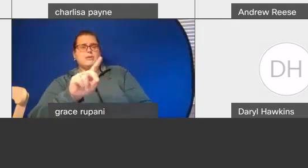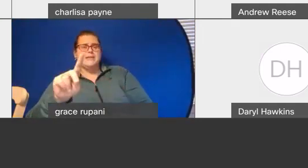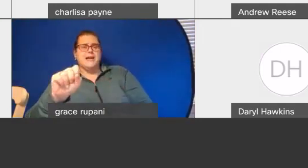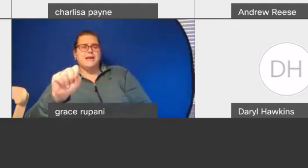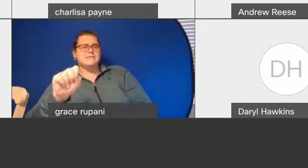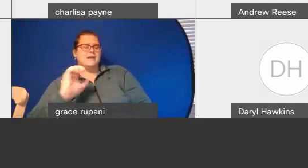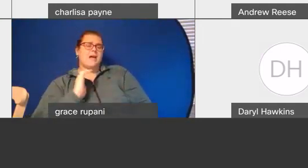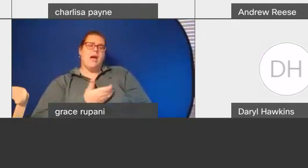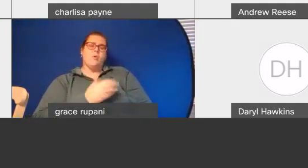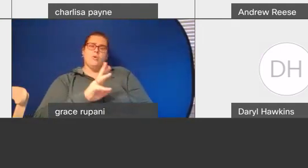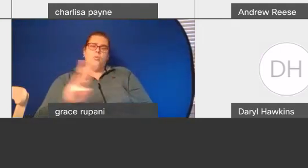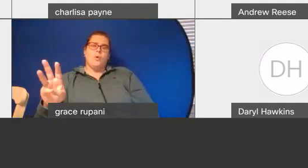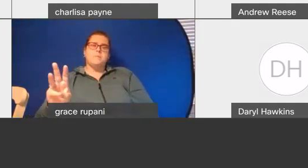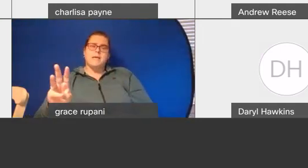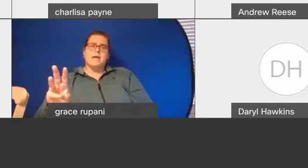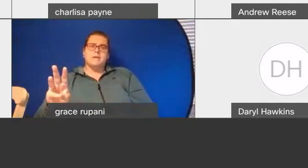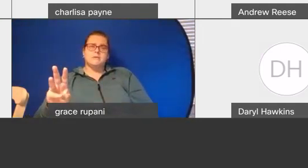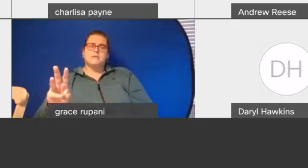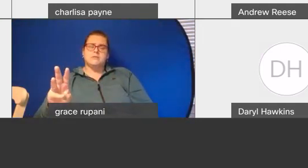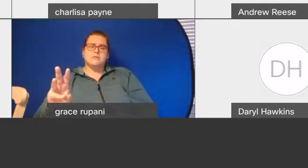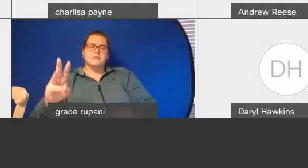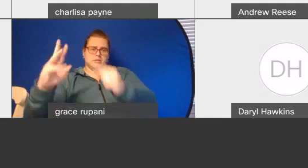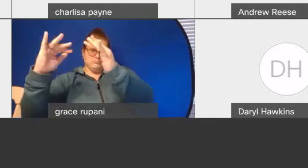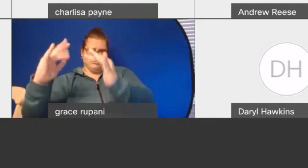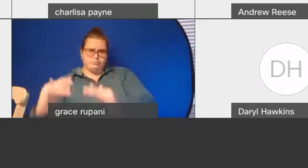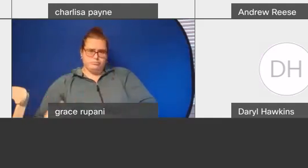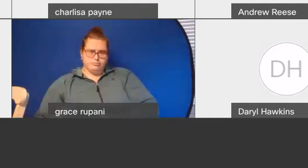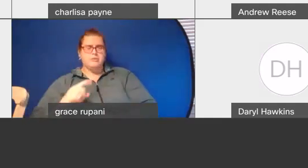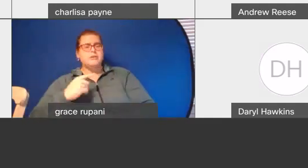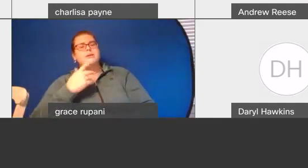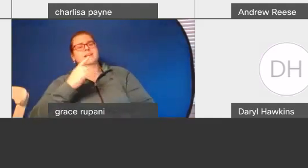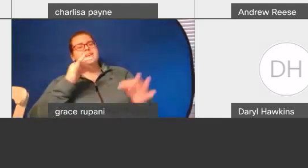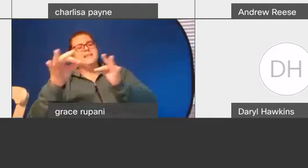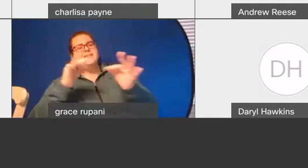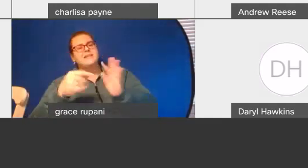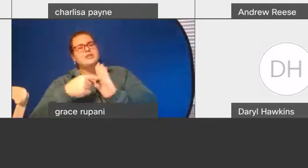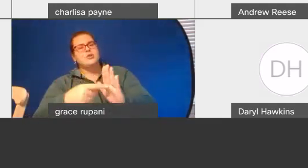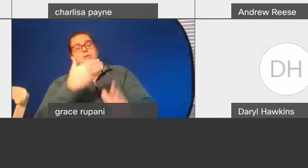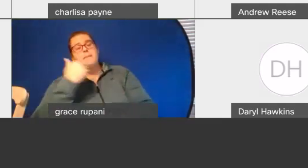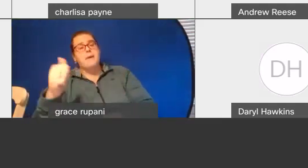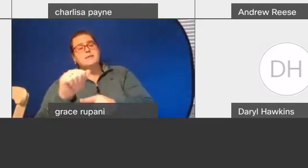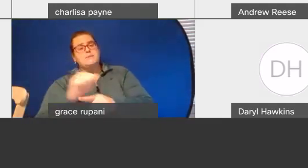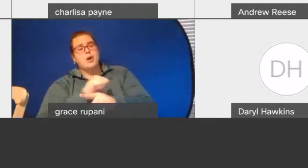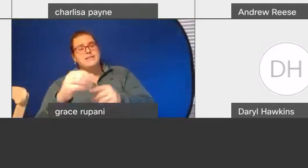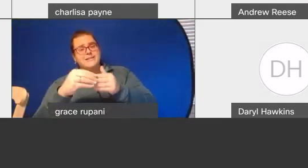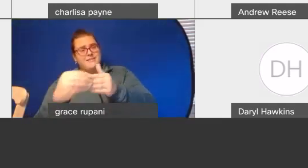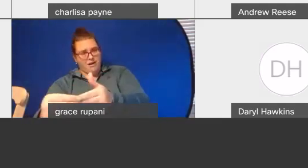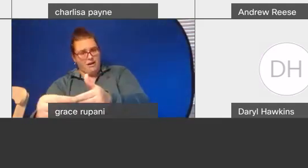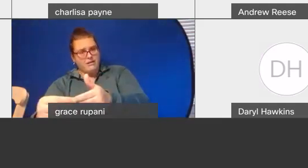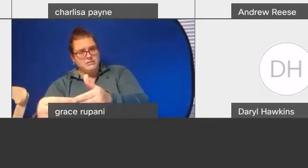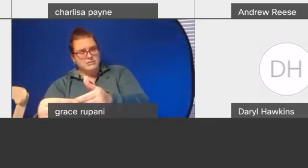that. It's really it's a best practice guide that's laid out. And so each